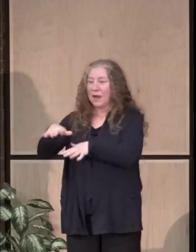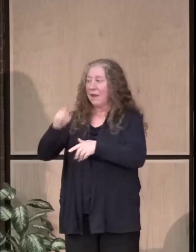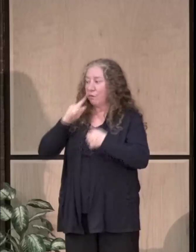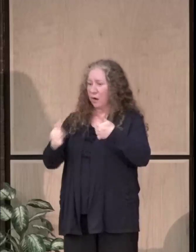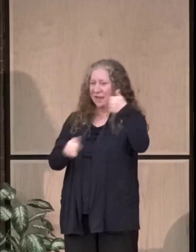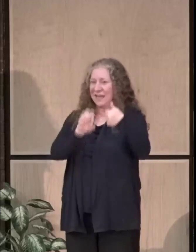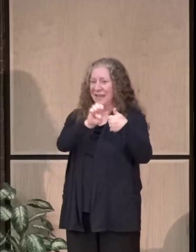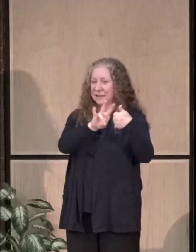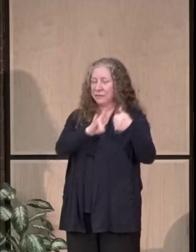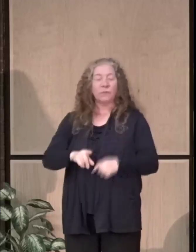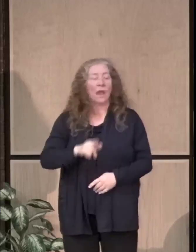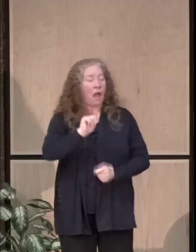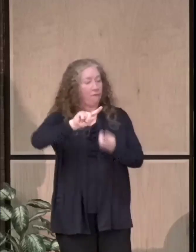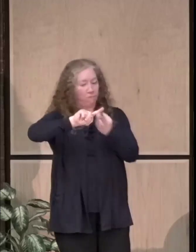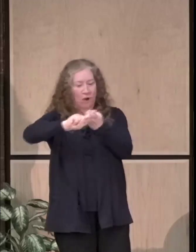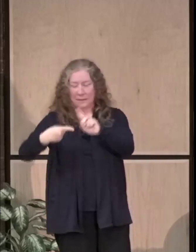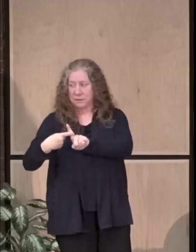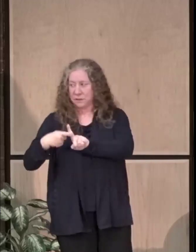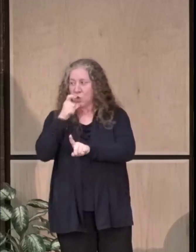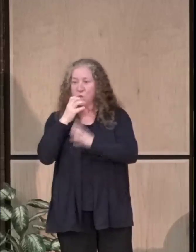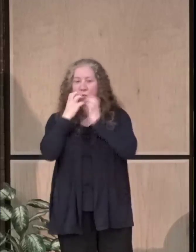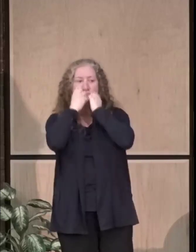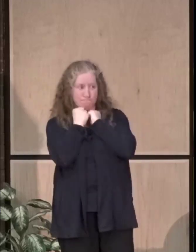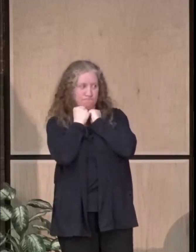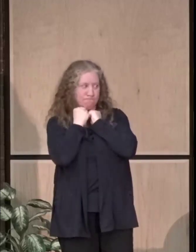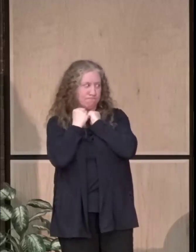on a friend who had deeply concerned for his